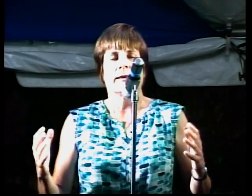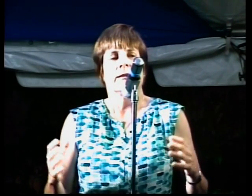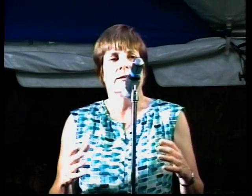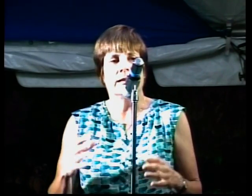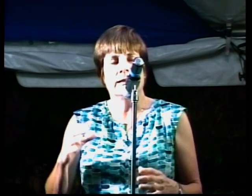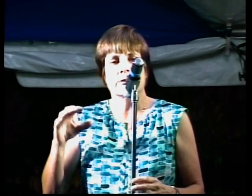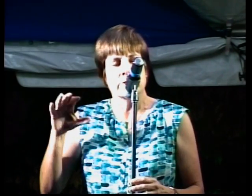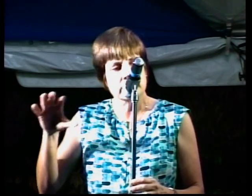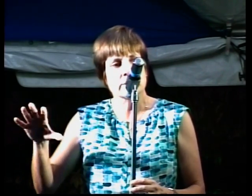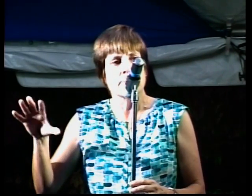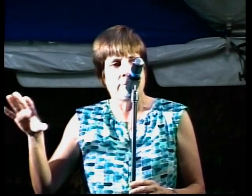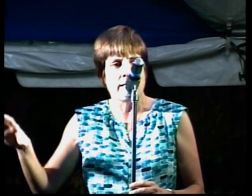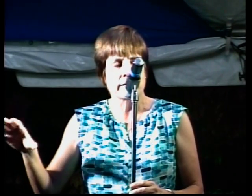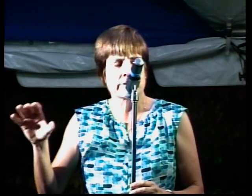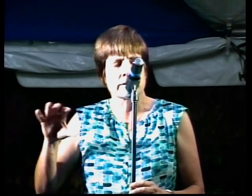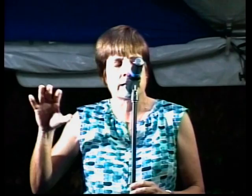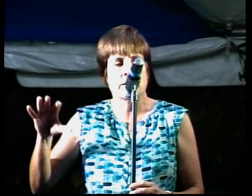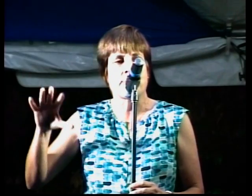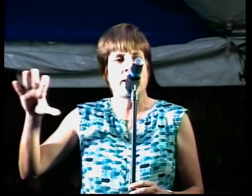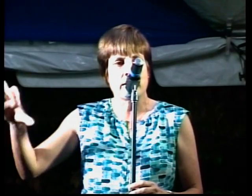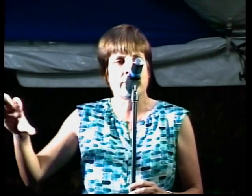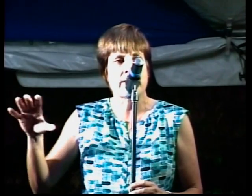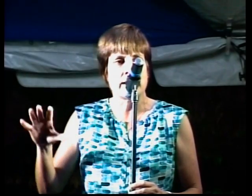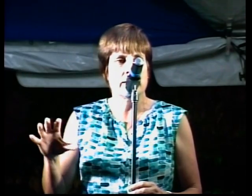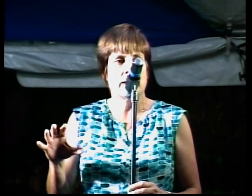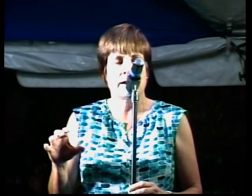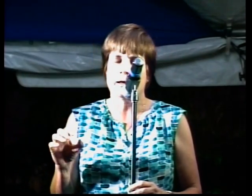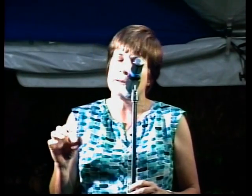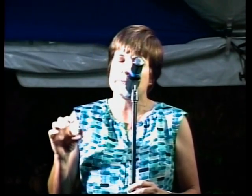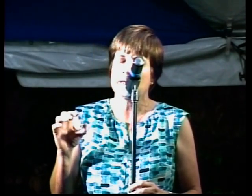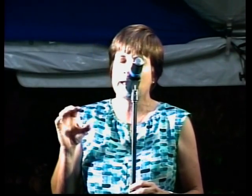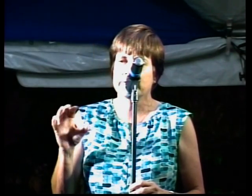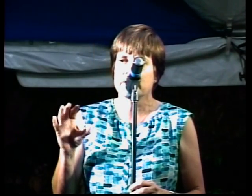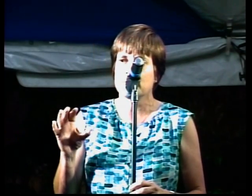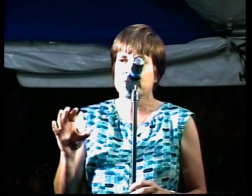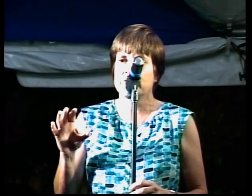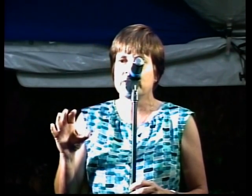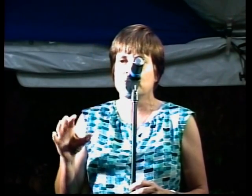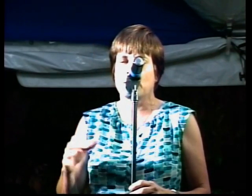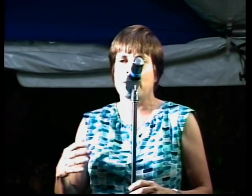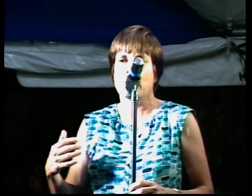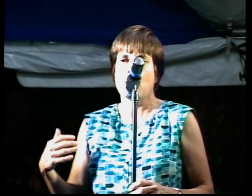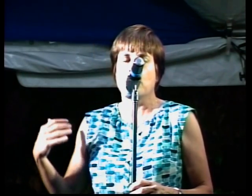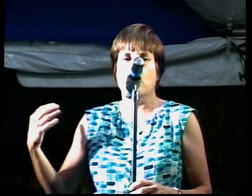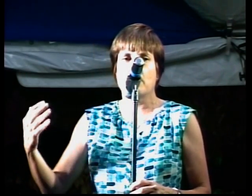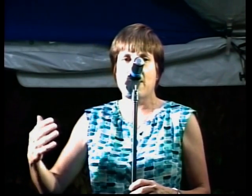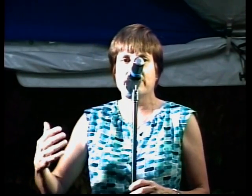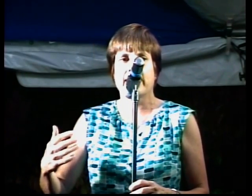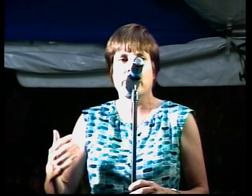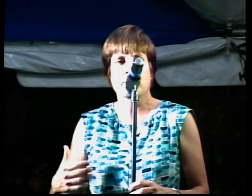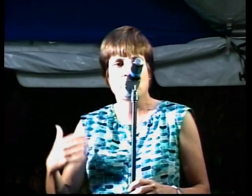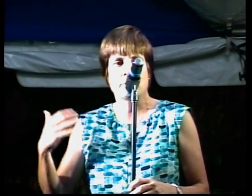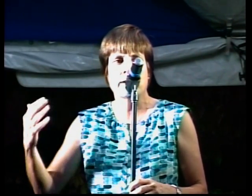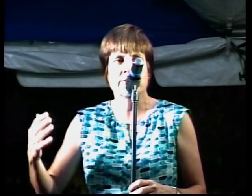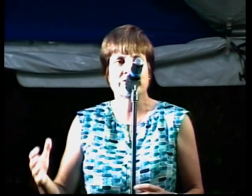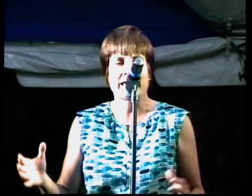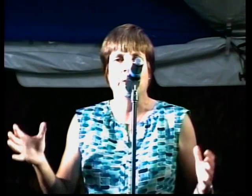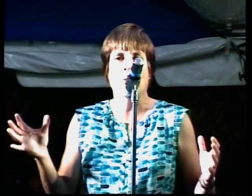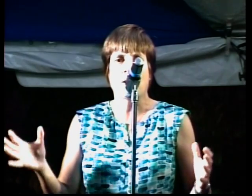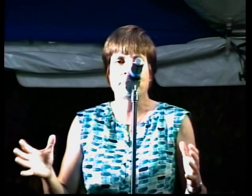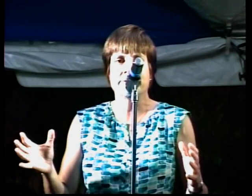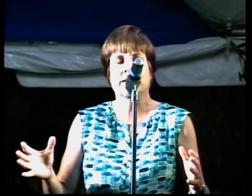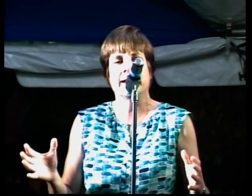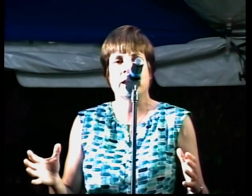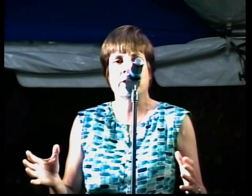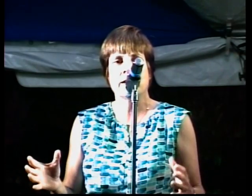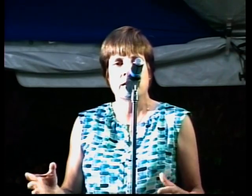expand the critical care part of that accident and emergency. So we have more beds carrying more monitors in